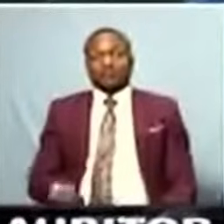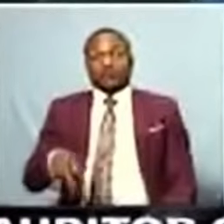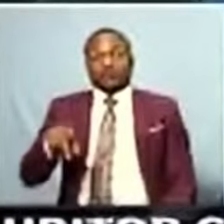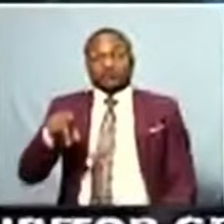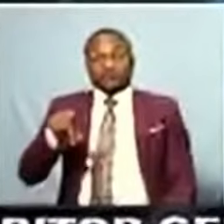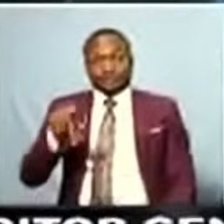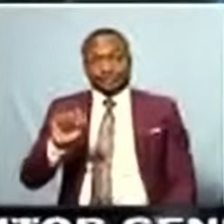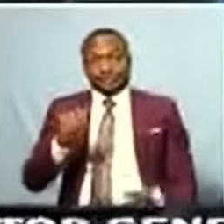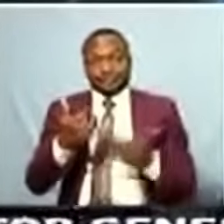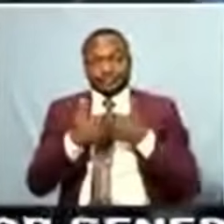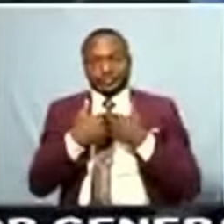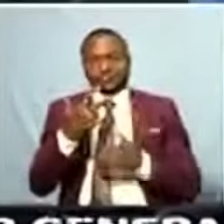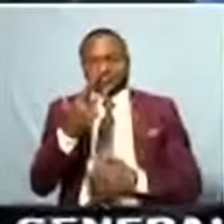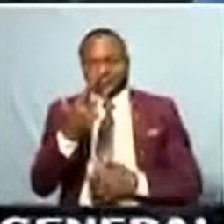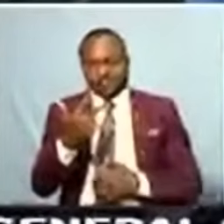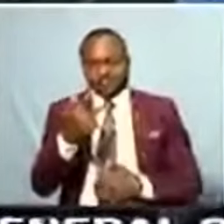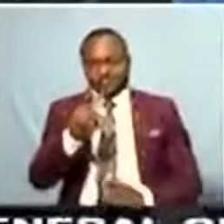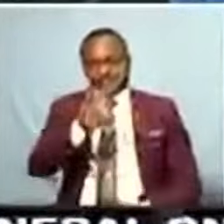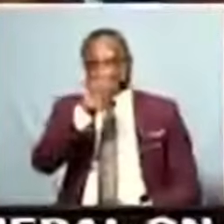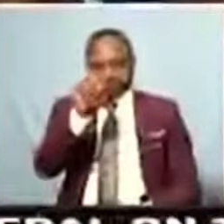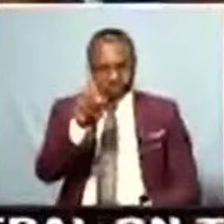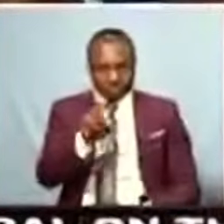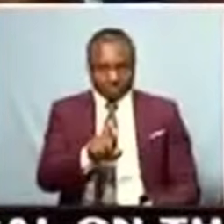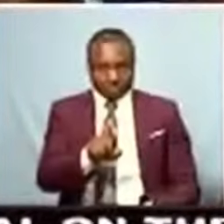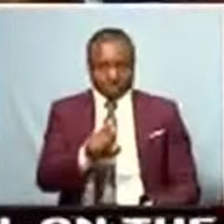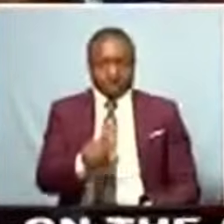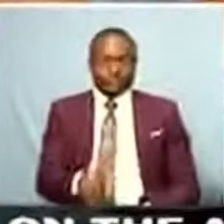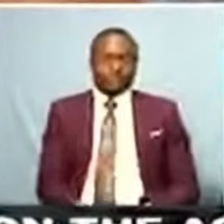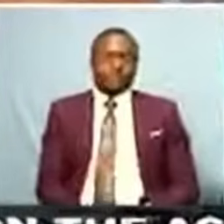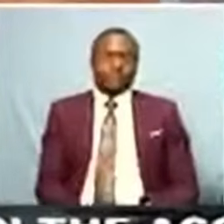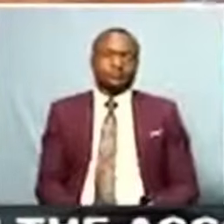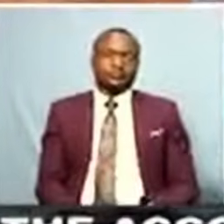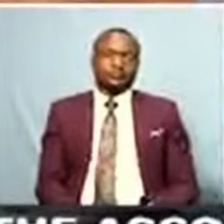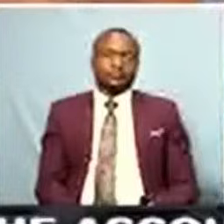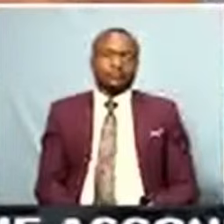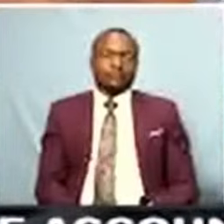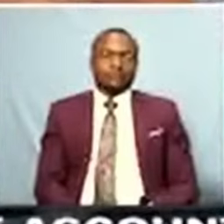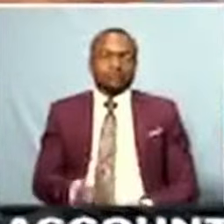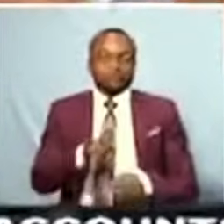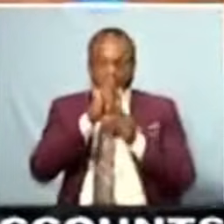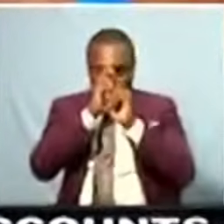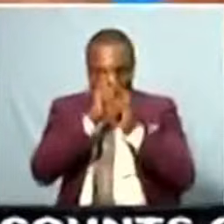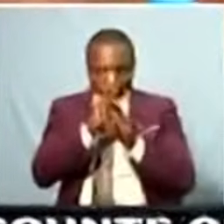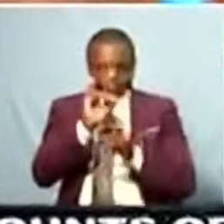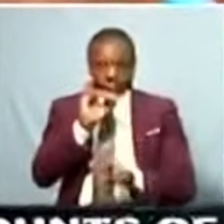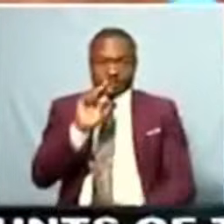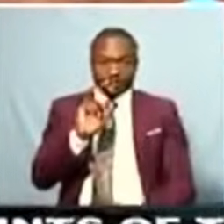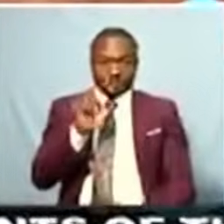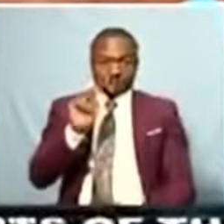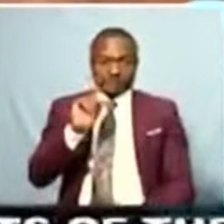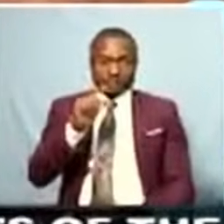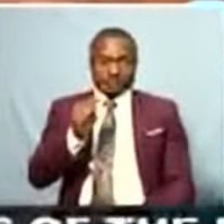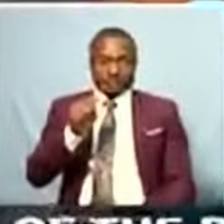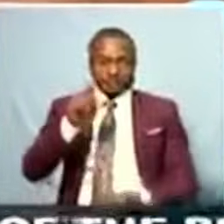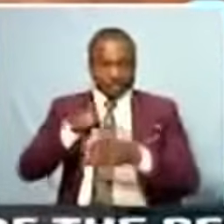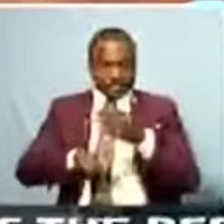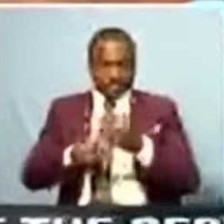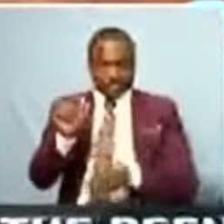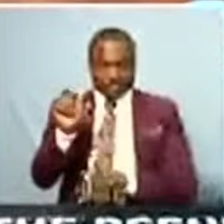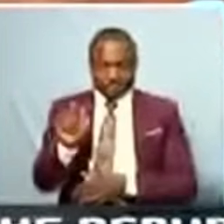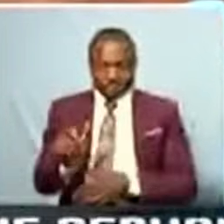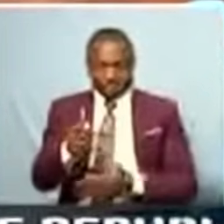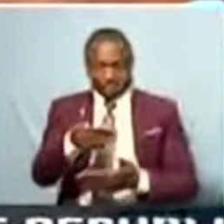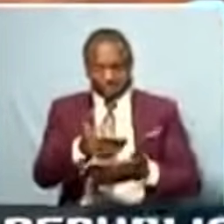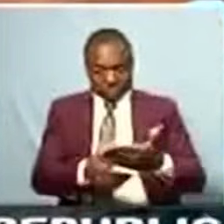PS, you have 3 questions. Honorable Amnima is asking the cost of each of